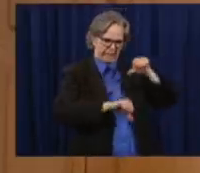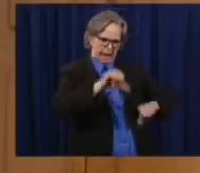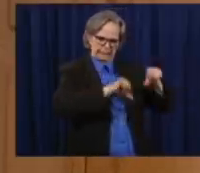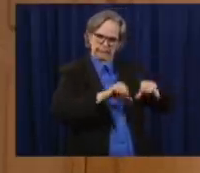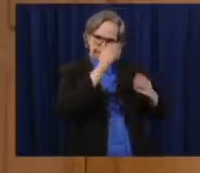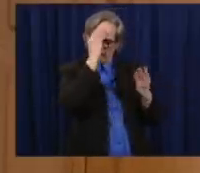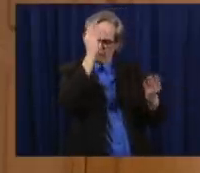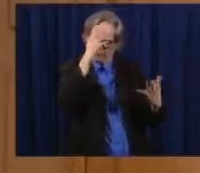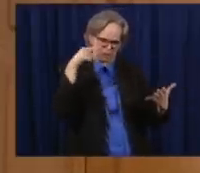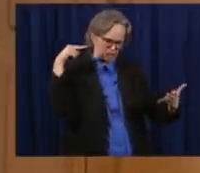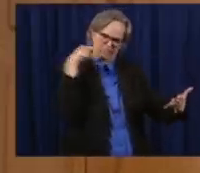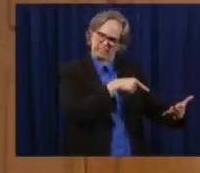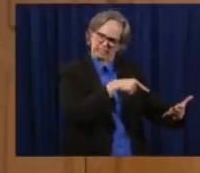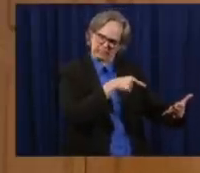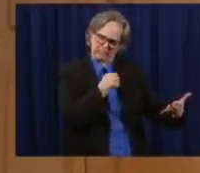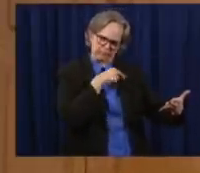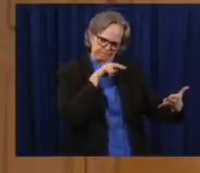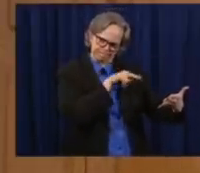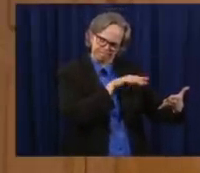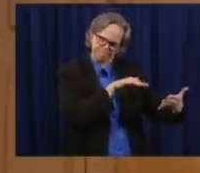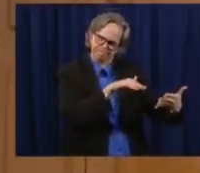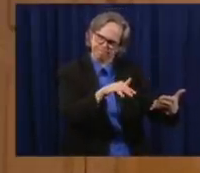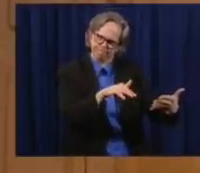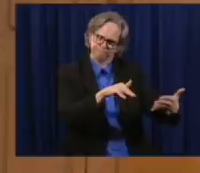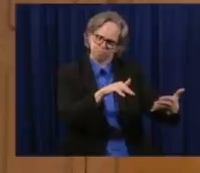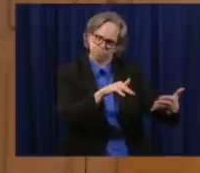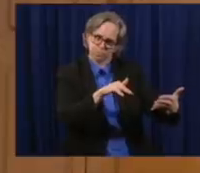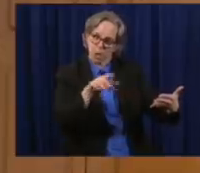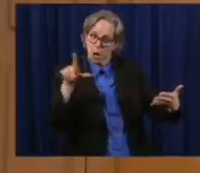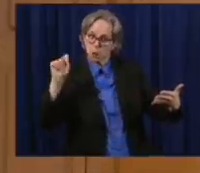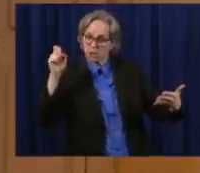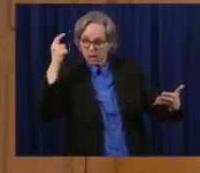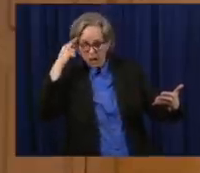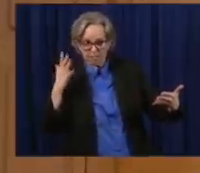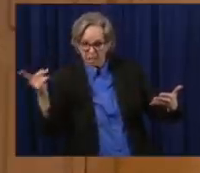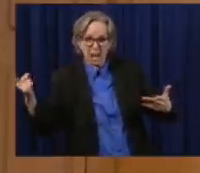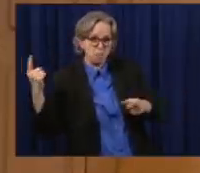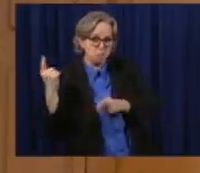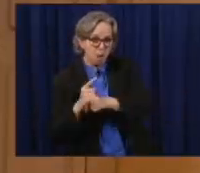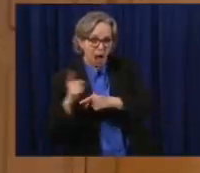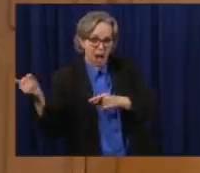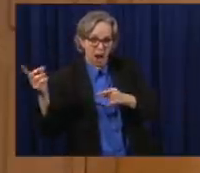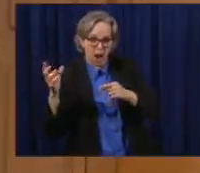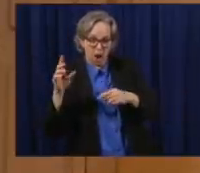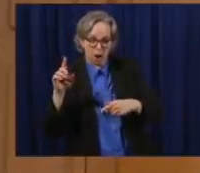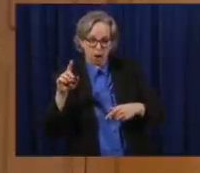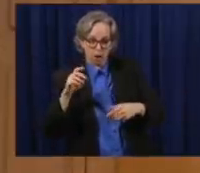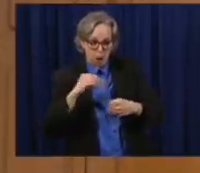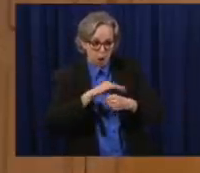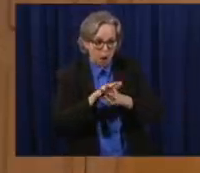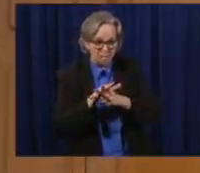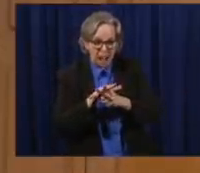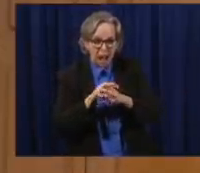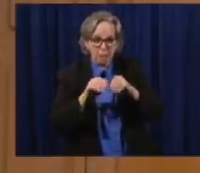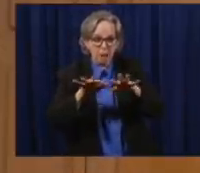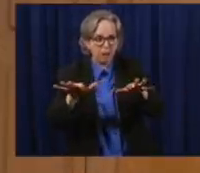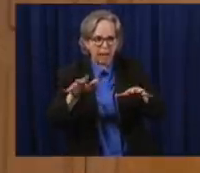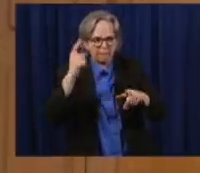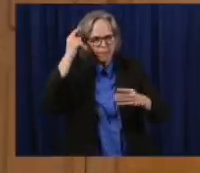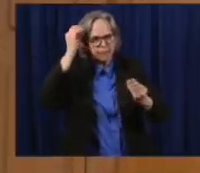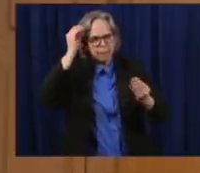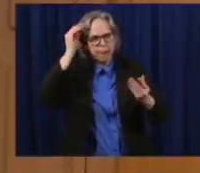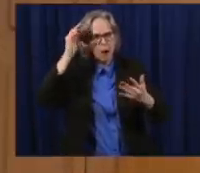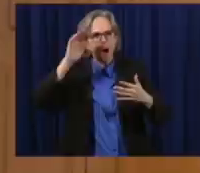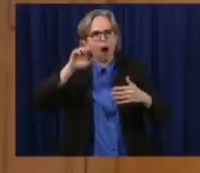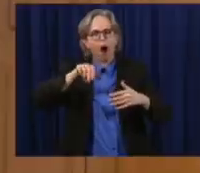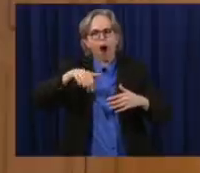we have to look at all aspects of all health problems, and as a society, we're going to have to inch our way forwards.